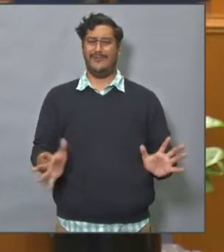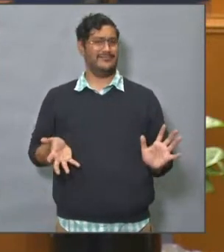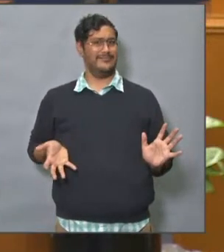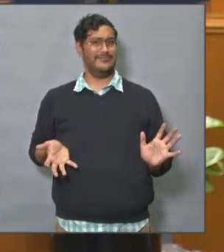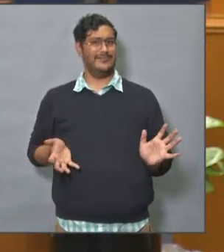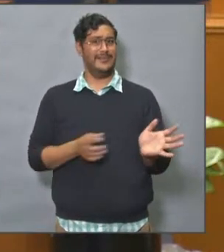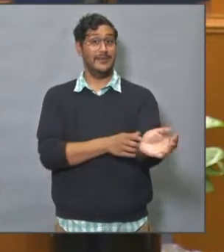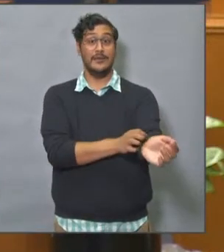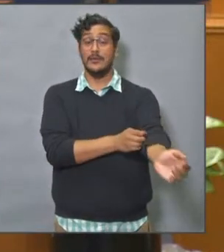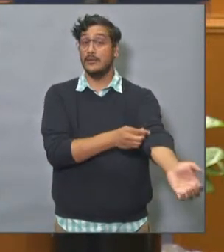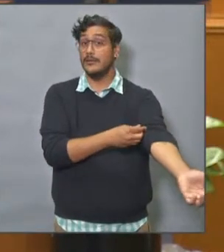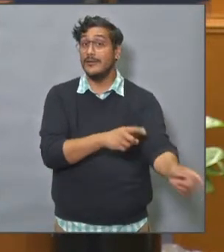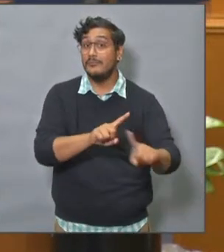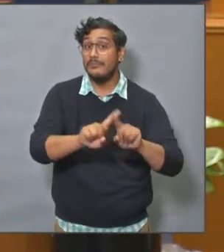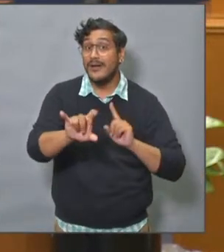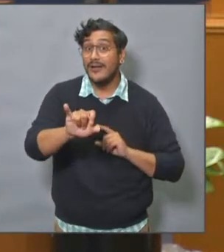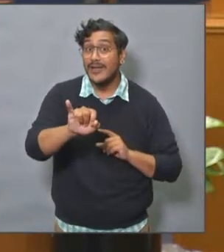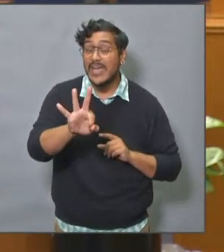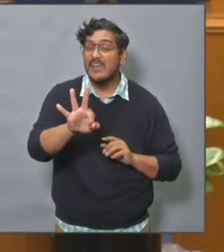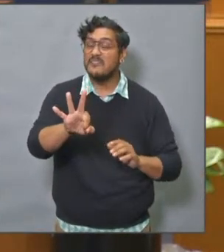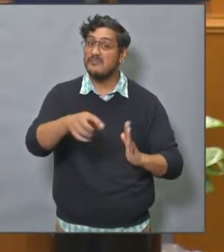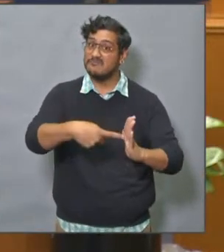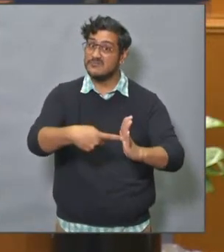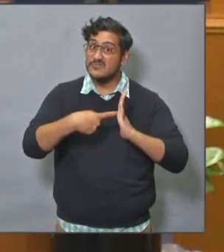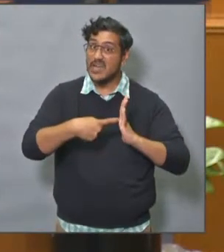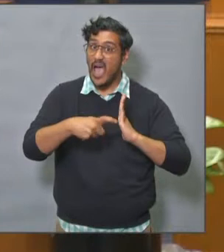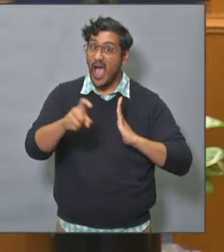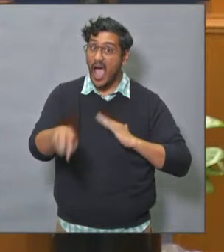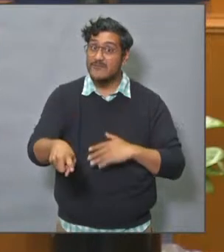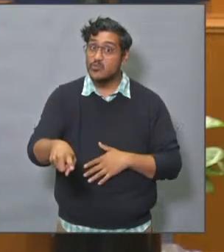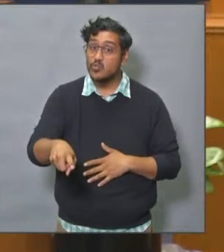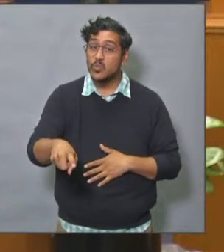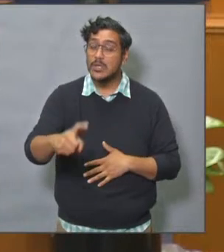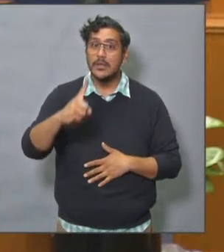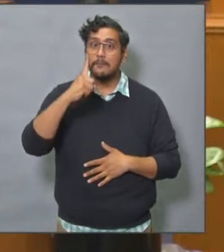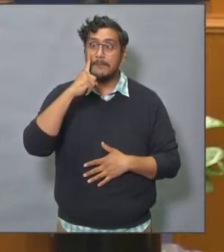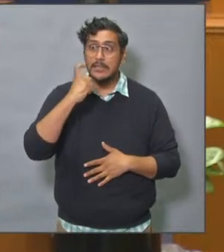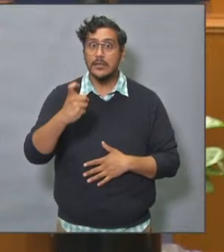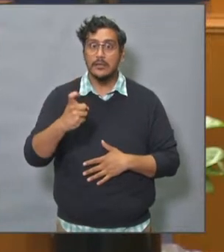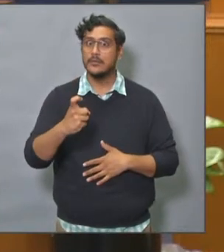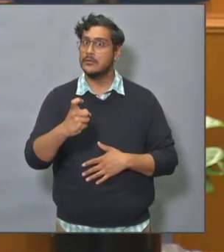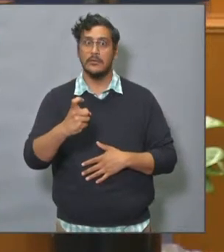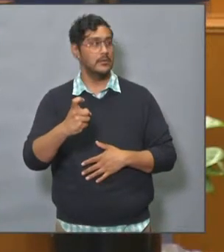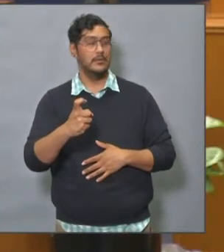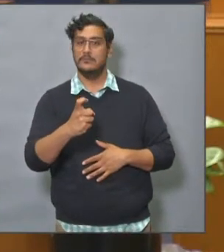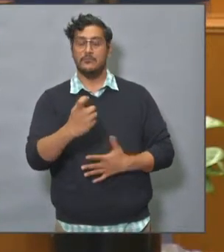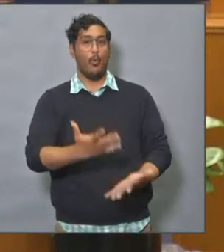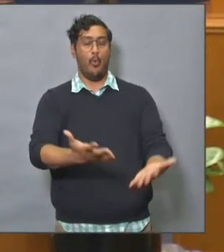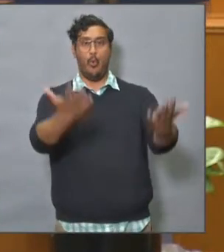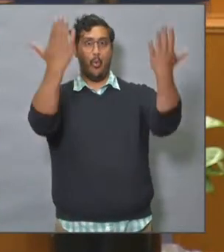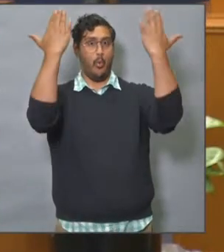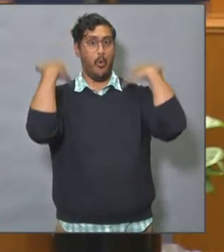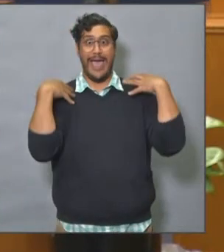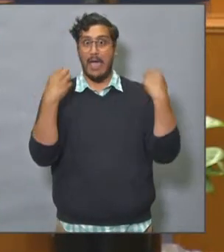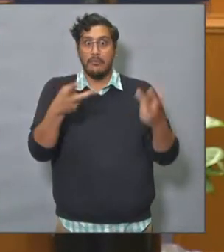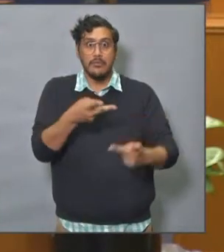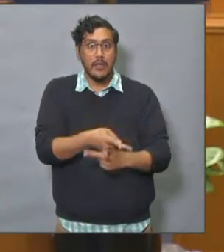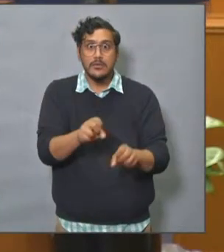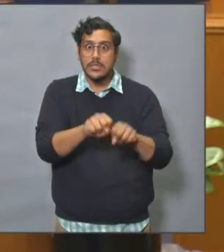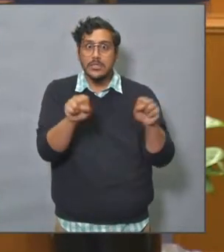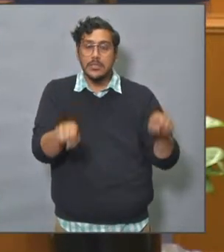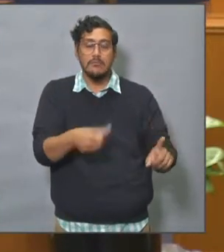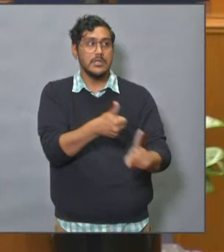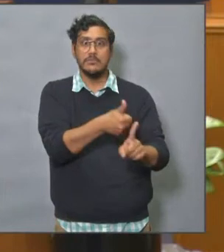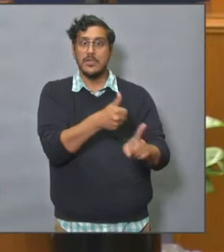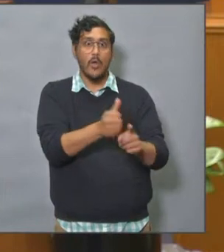had to go back there, because we were getting to the point where it was pretty clear we were going to overwhelm the healthcare system, we would have to keep